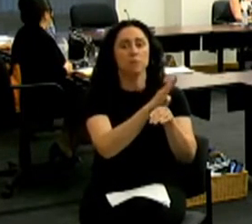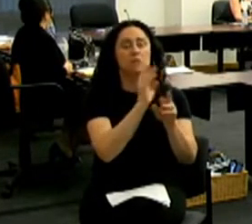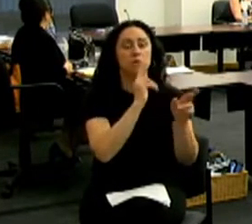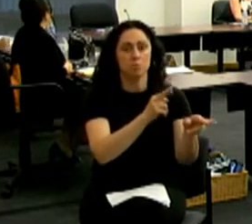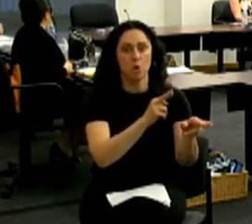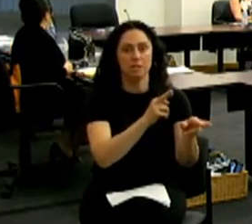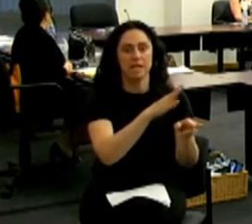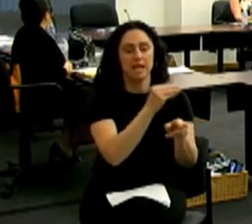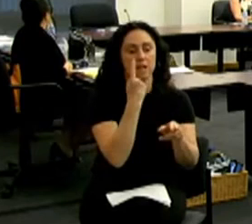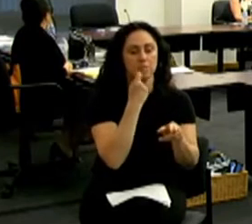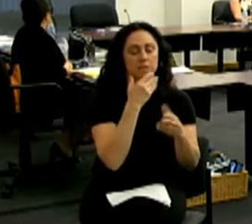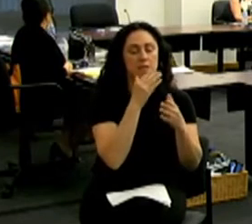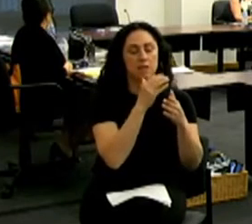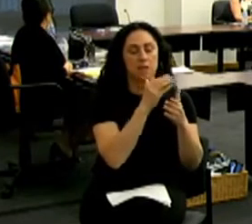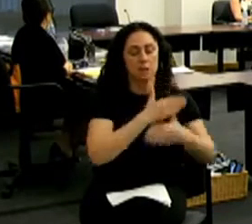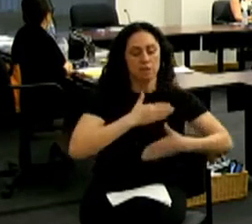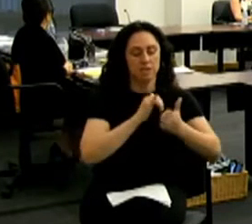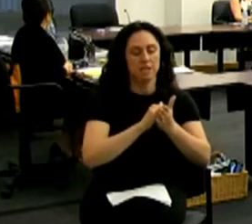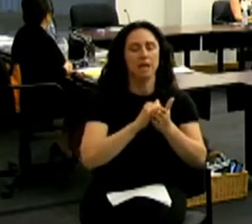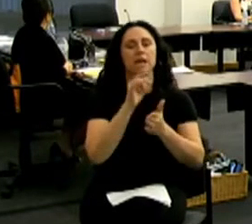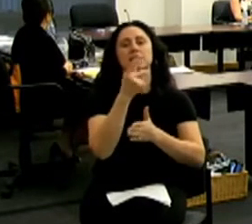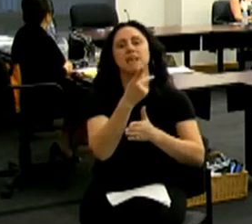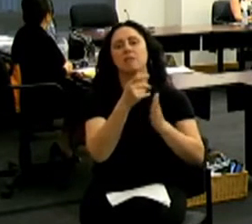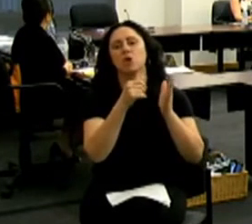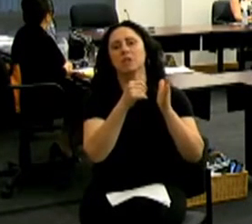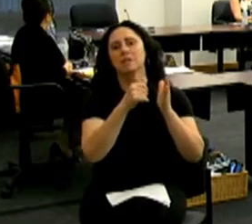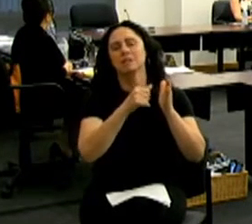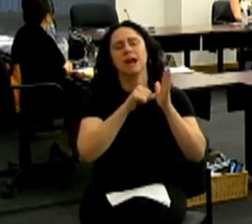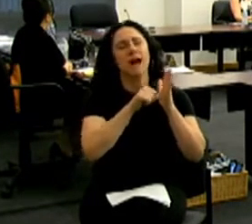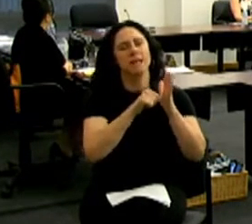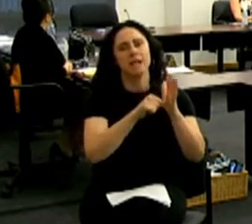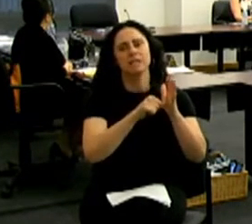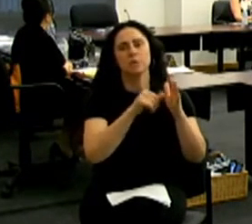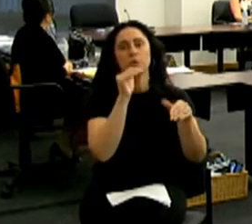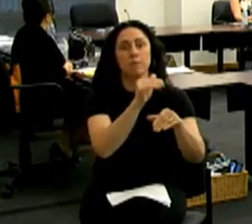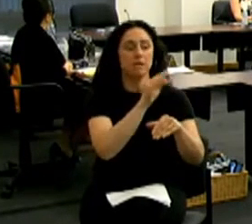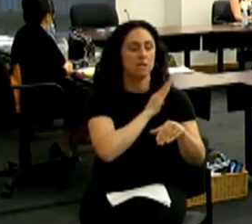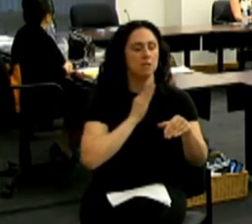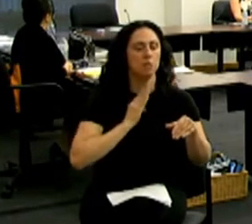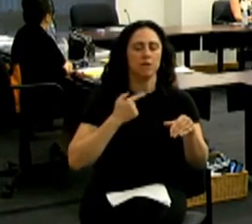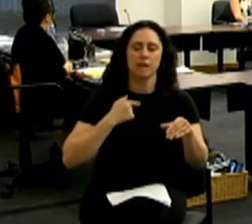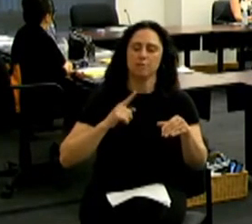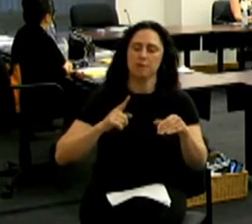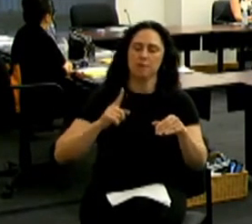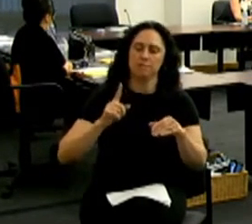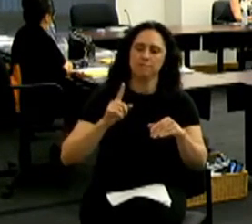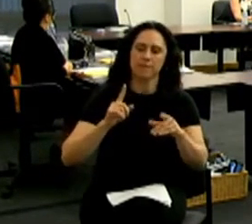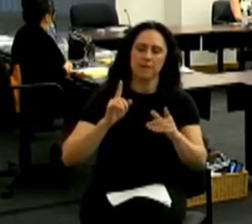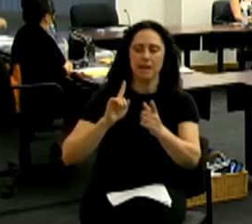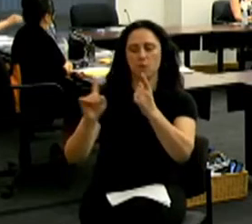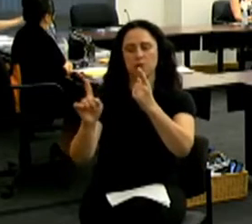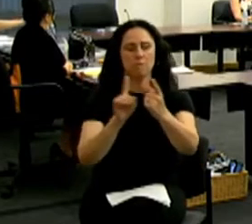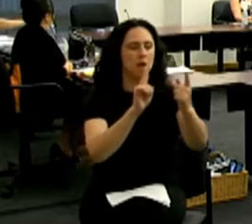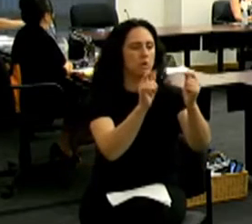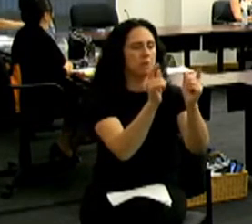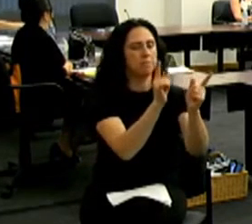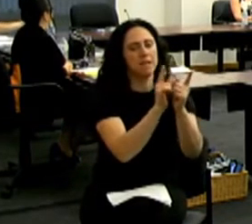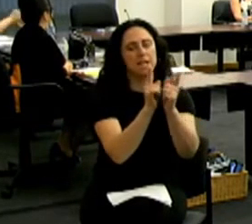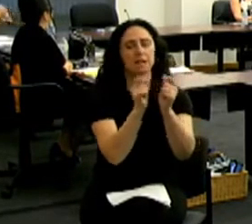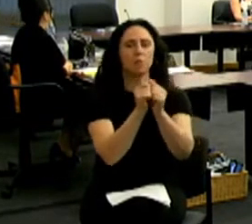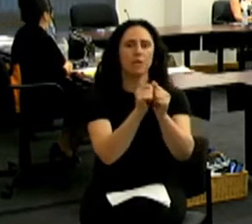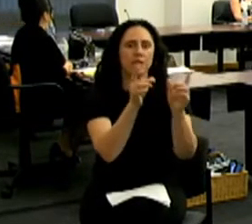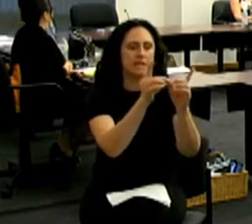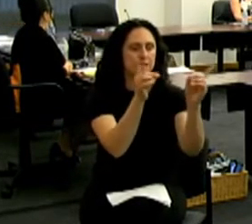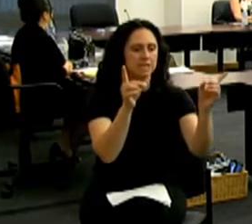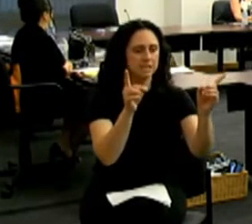Greatly appreciated. Several highlights, just reminding the board that I've been out and about meeting with our district.